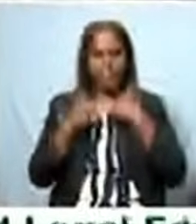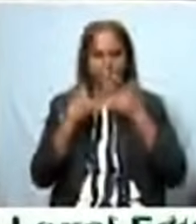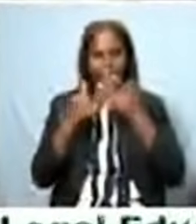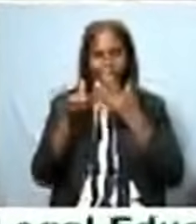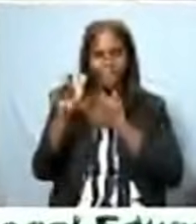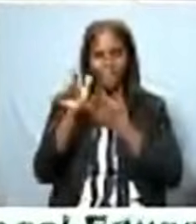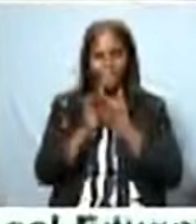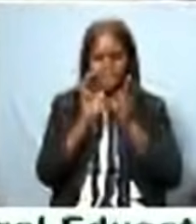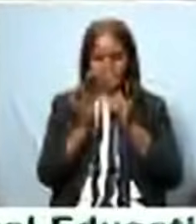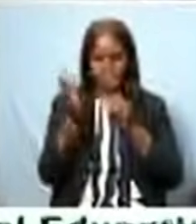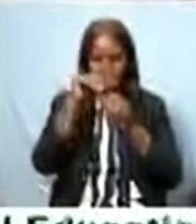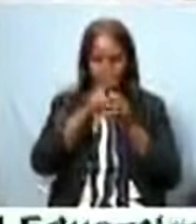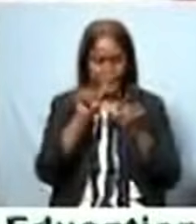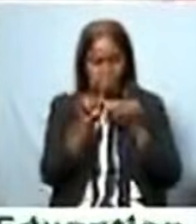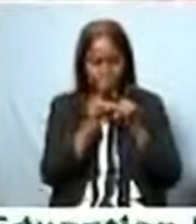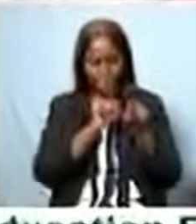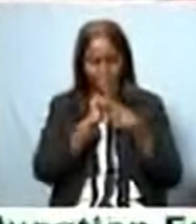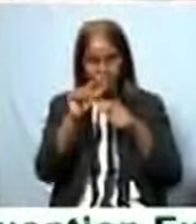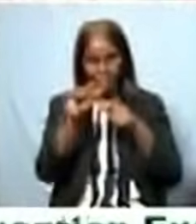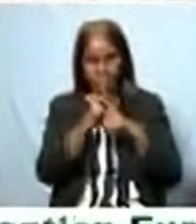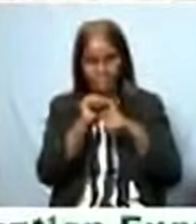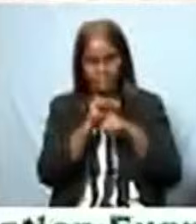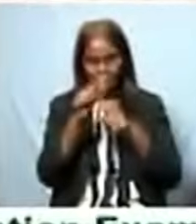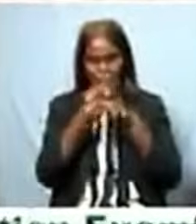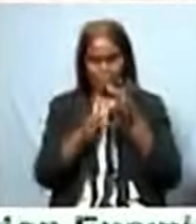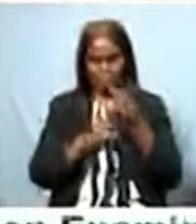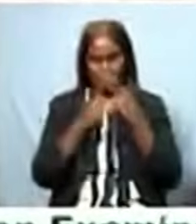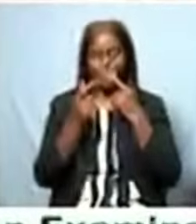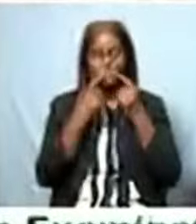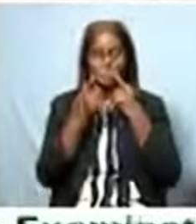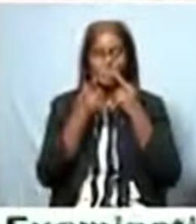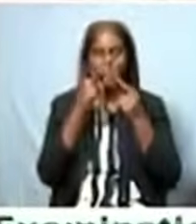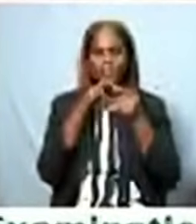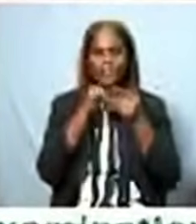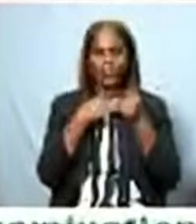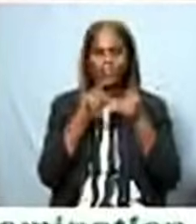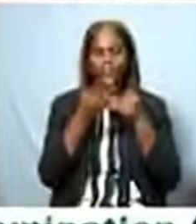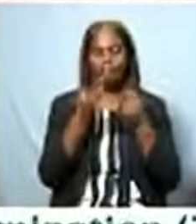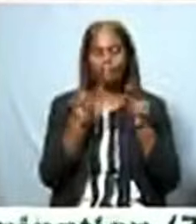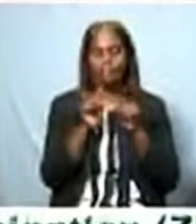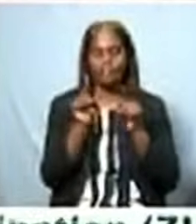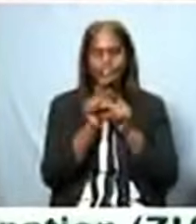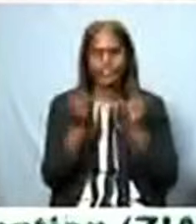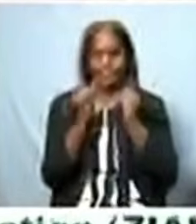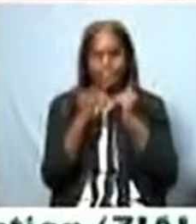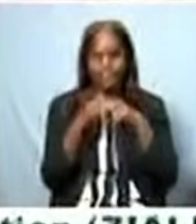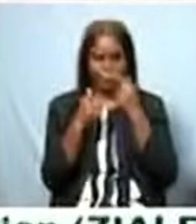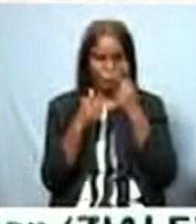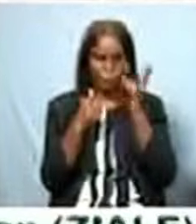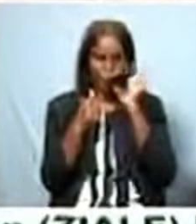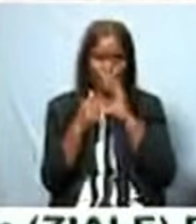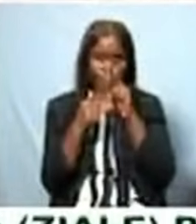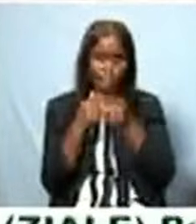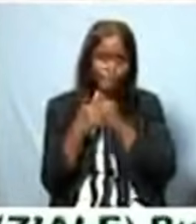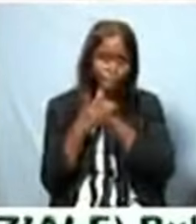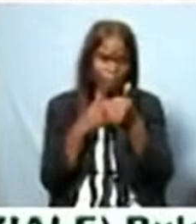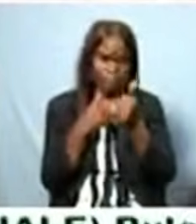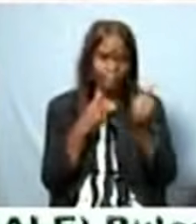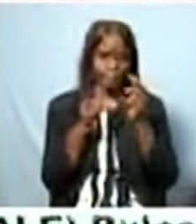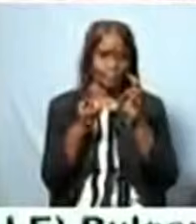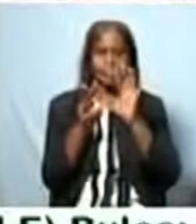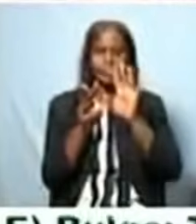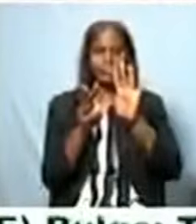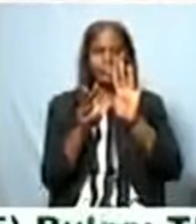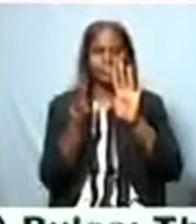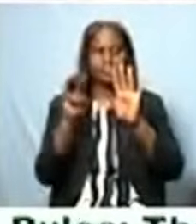in, and this lawyer should be trained. That is what I'm trying to say, Madam Speaker. And When we look at the other article that the